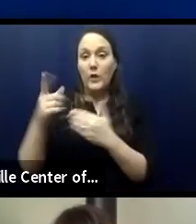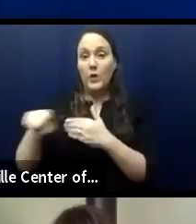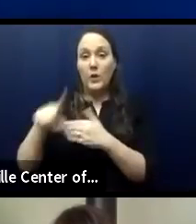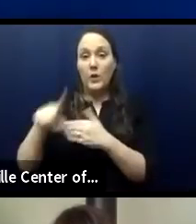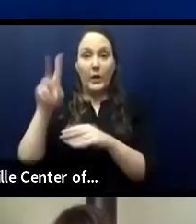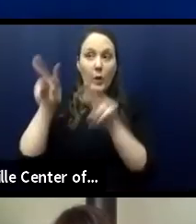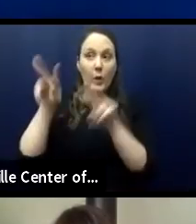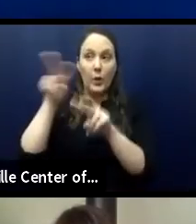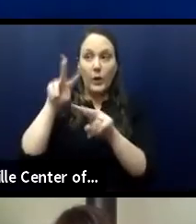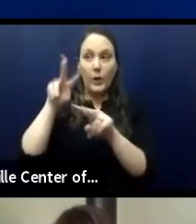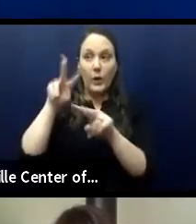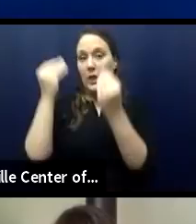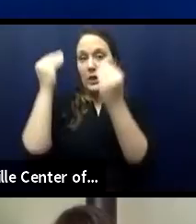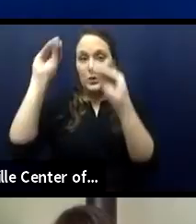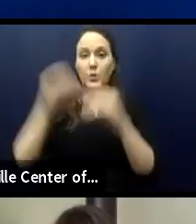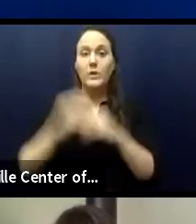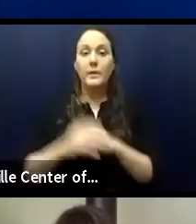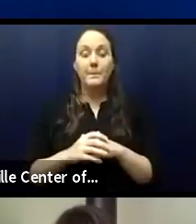store.